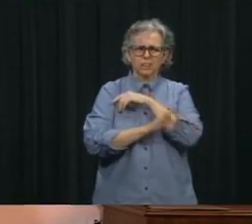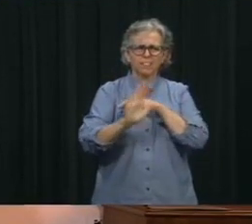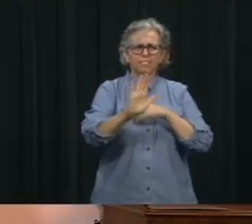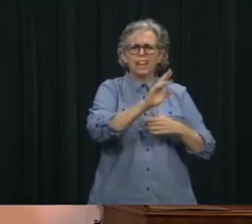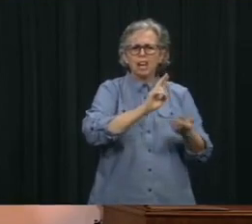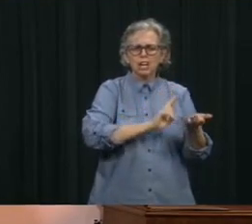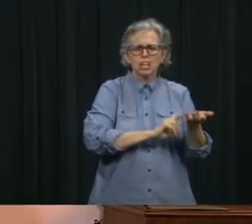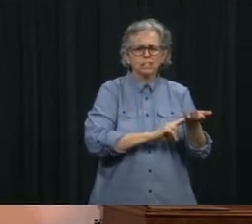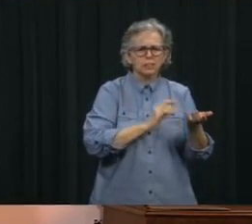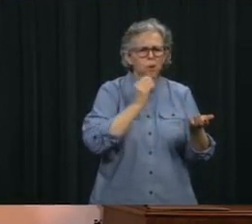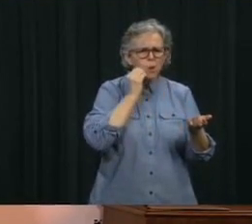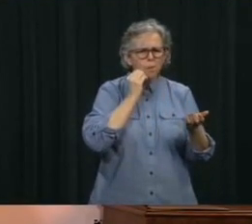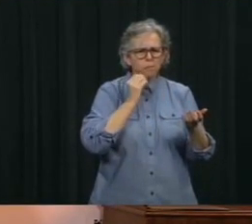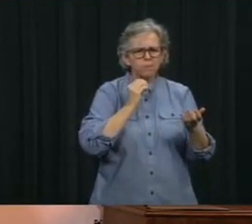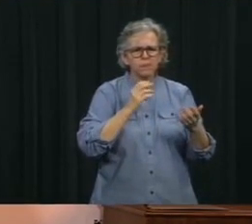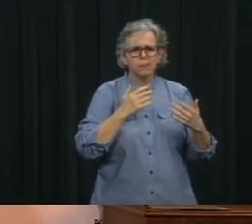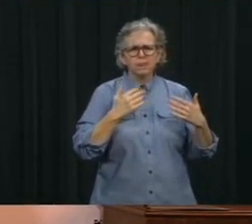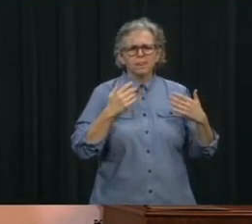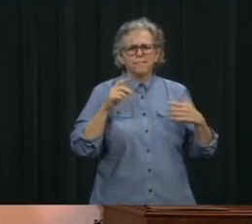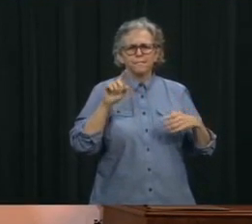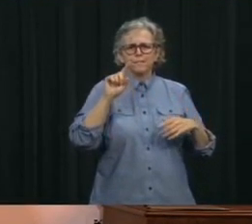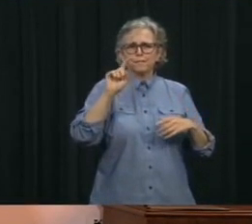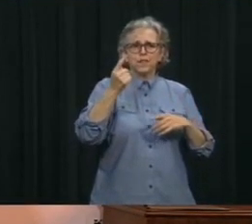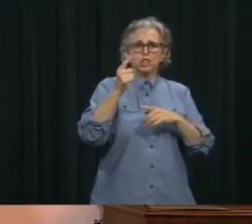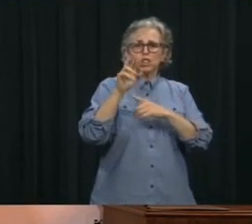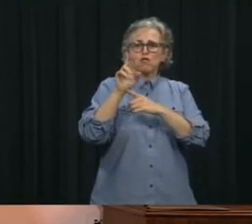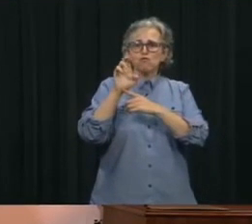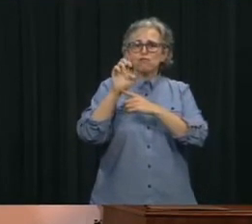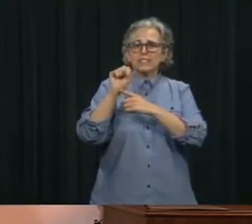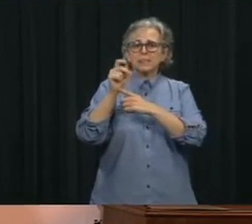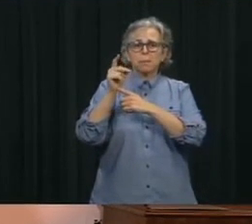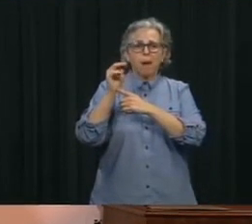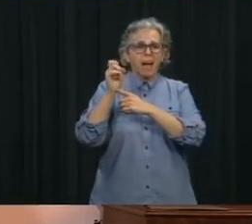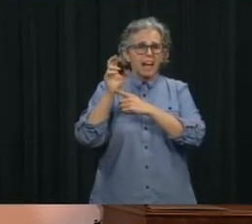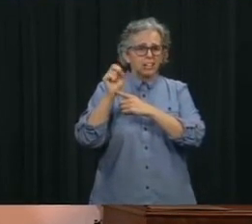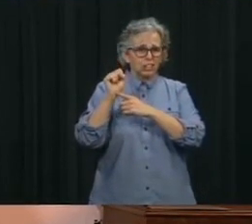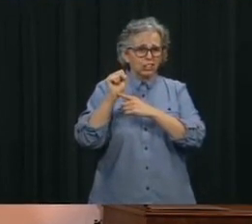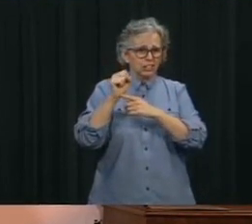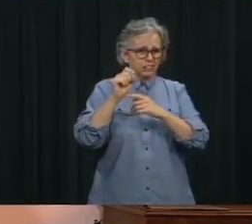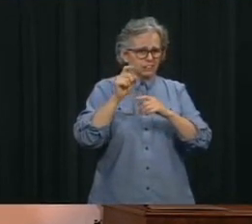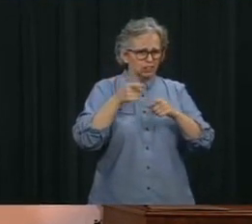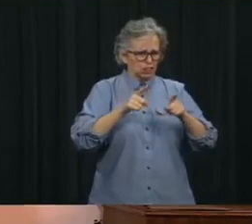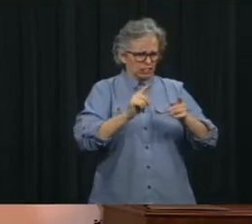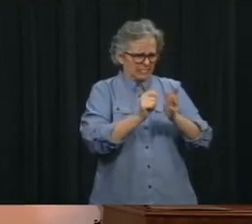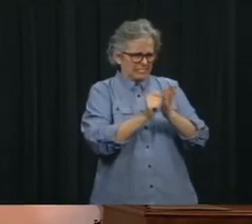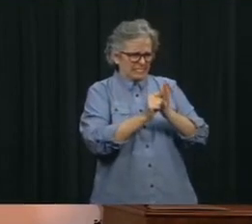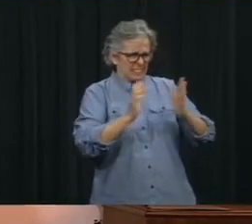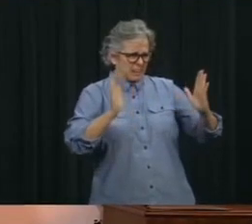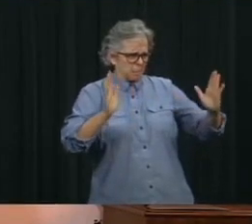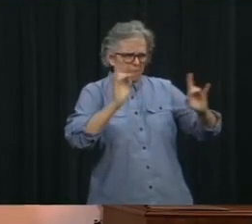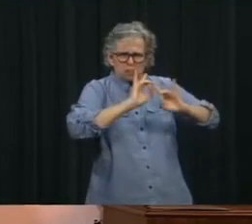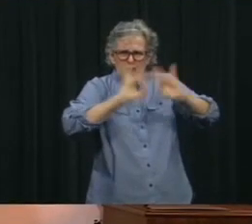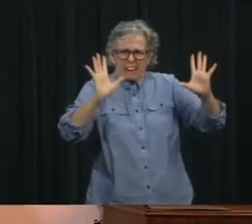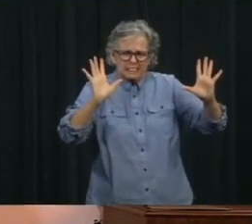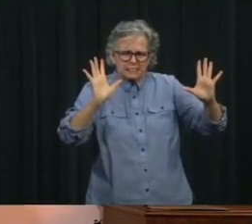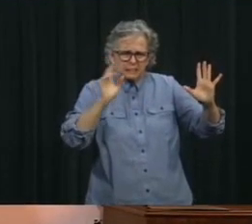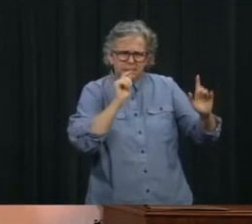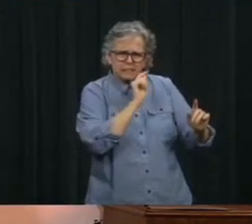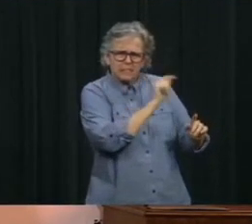responders who in time of crisis like this, but also every day, risk their